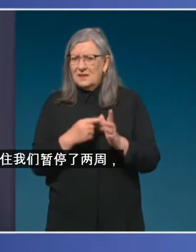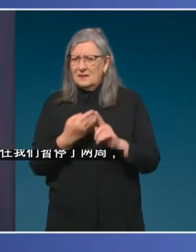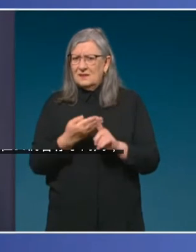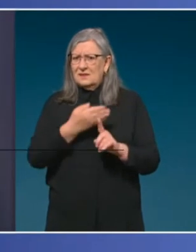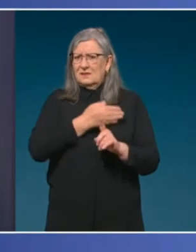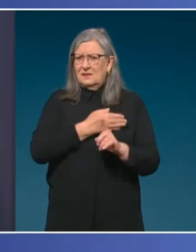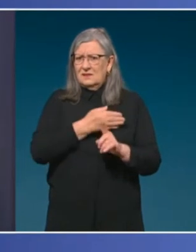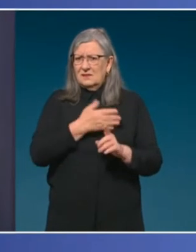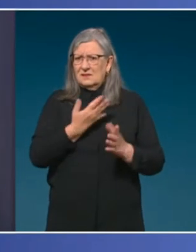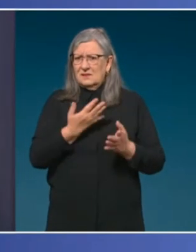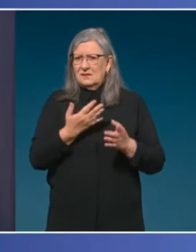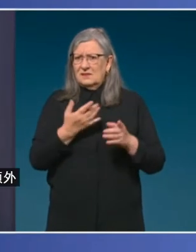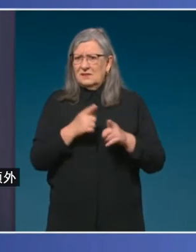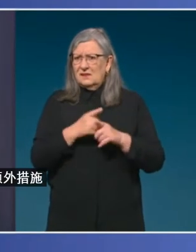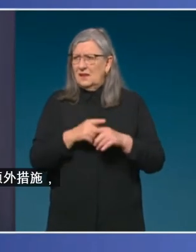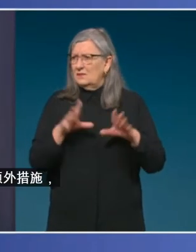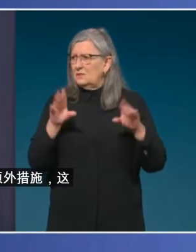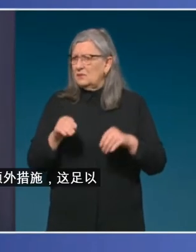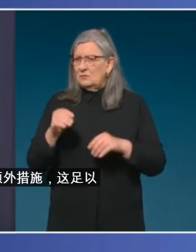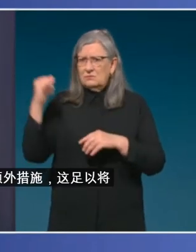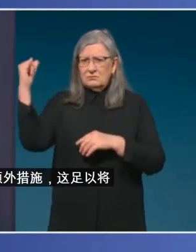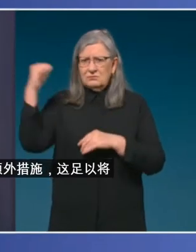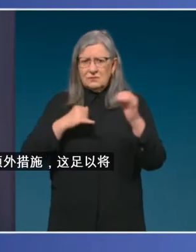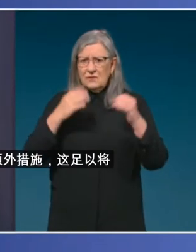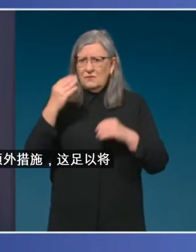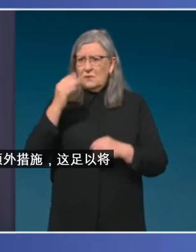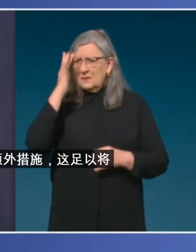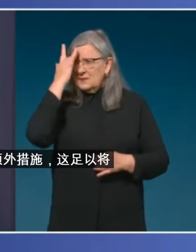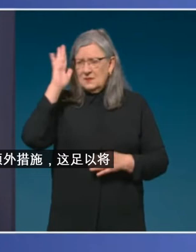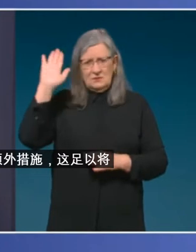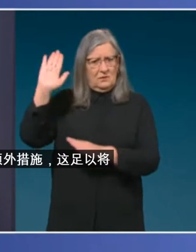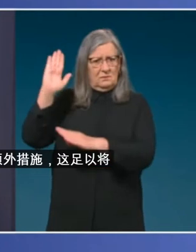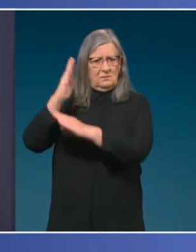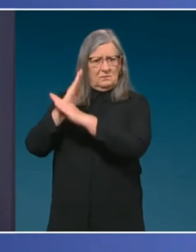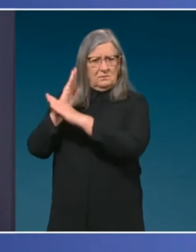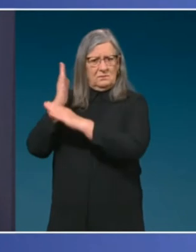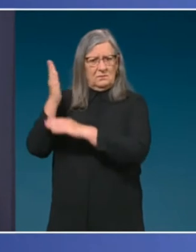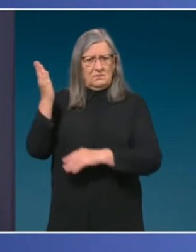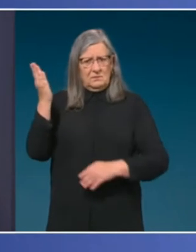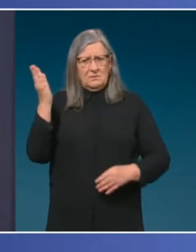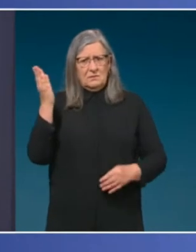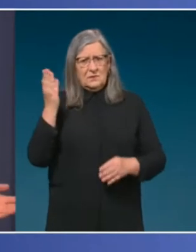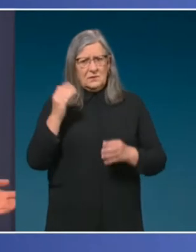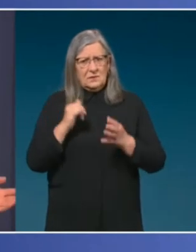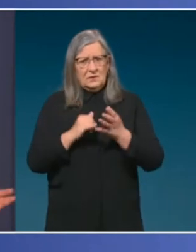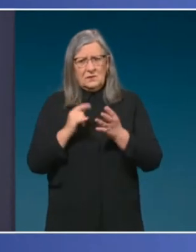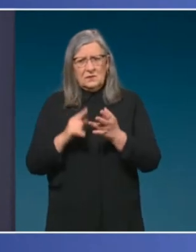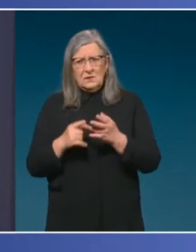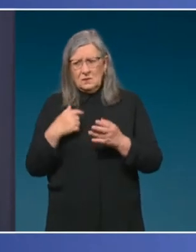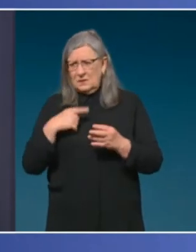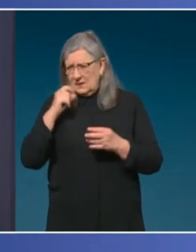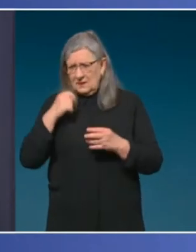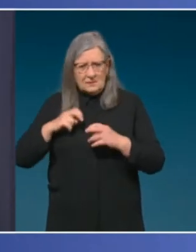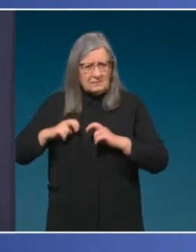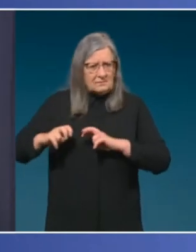from India, and that was sufficient to bring the positivity rate down on those flights with the additional measures which were put in place